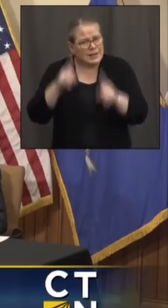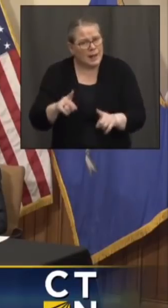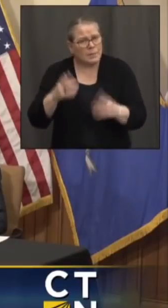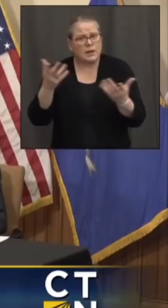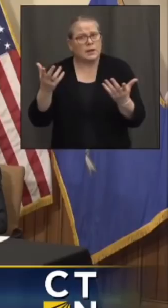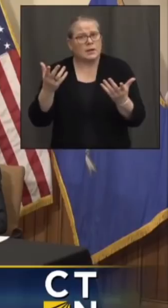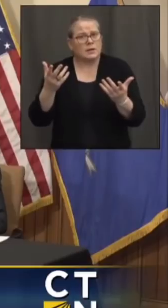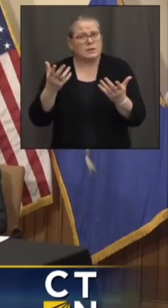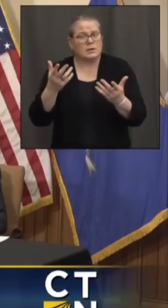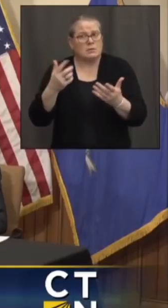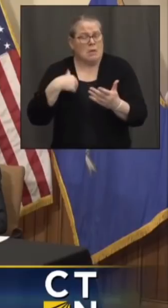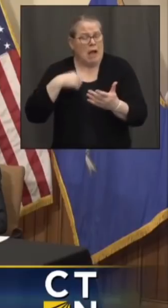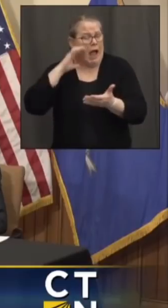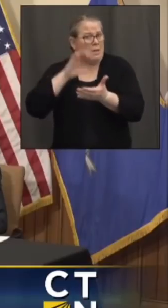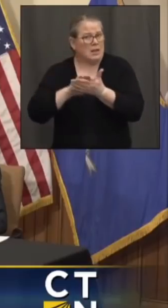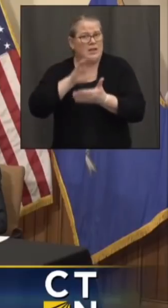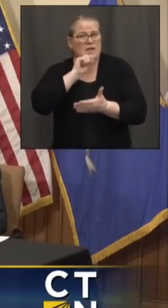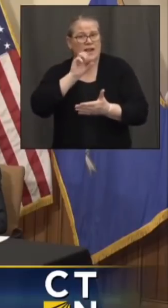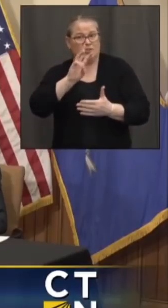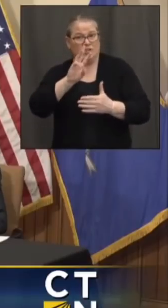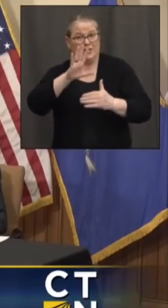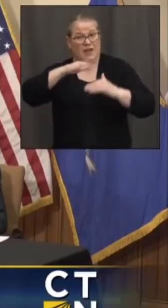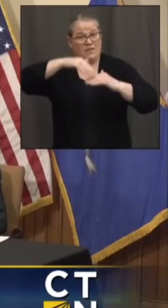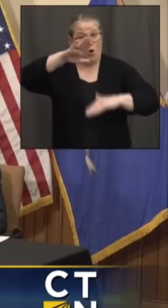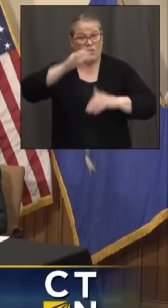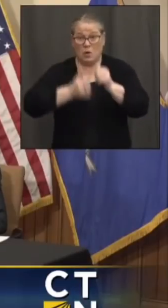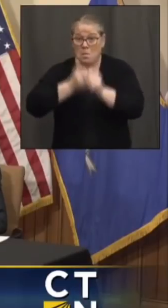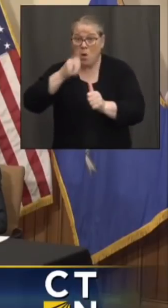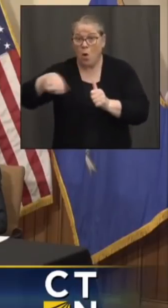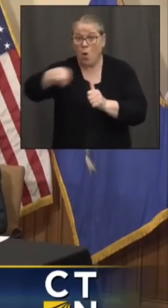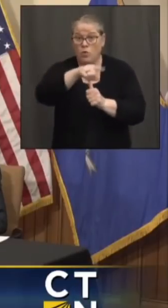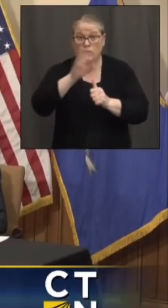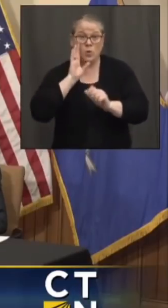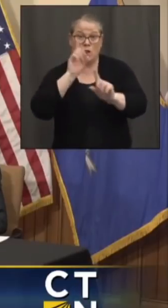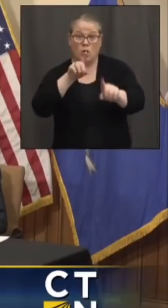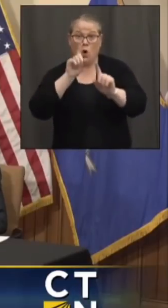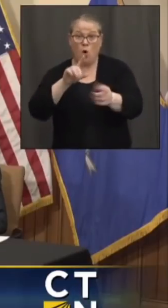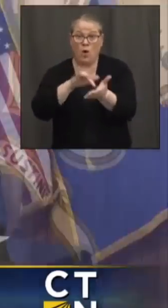with 65 and older, that's majority of them are going to be going to the pharmacies.